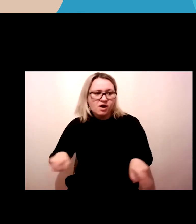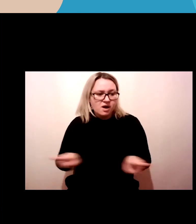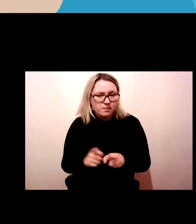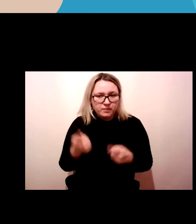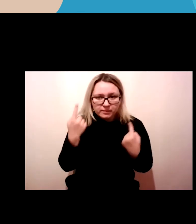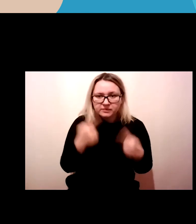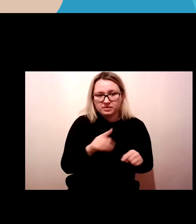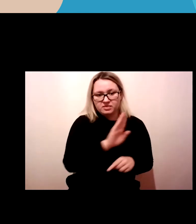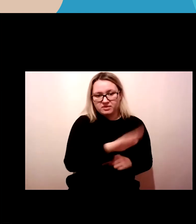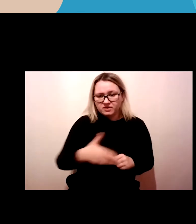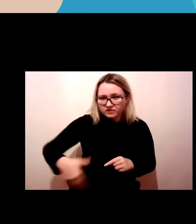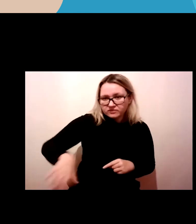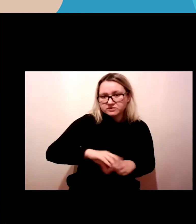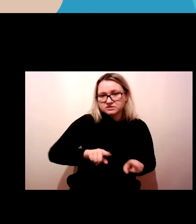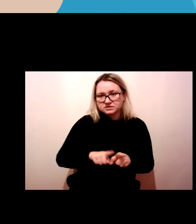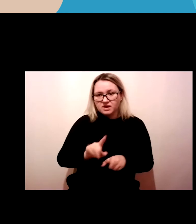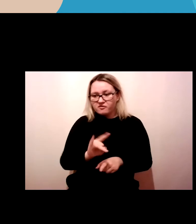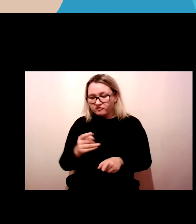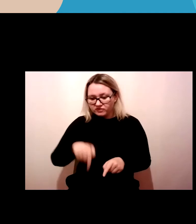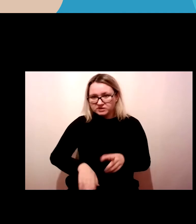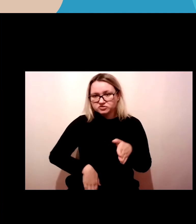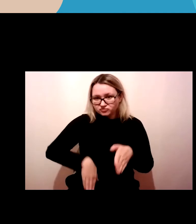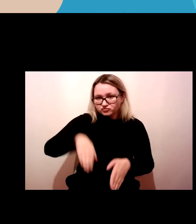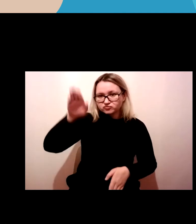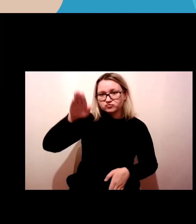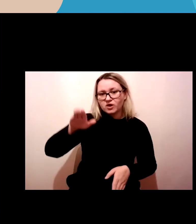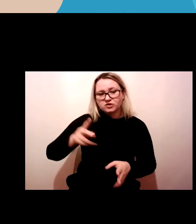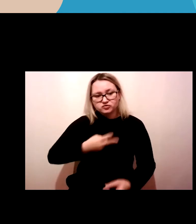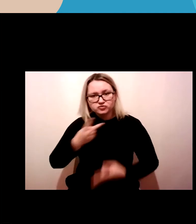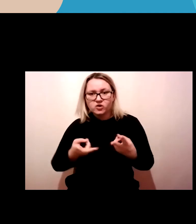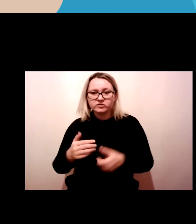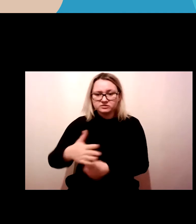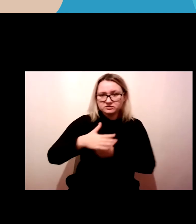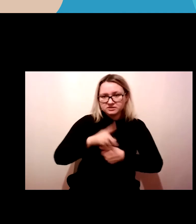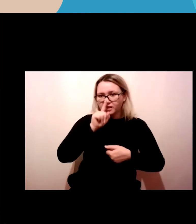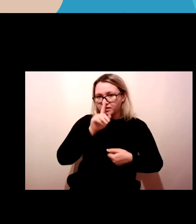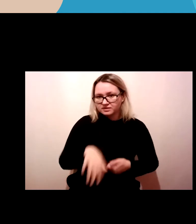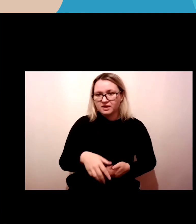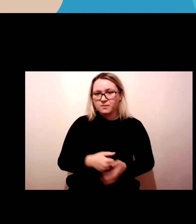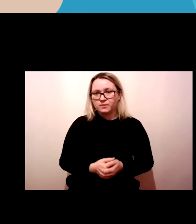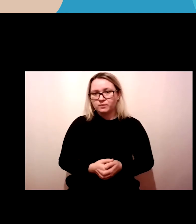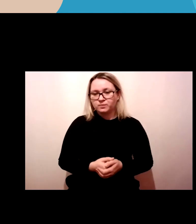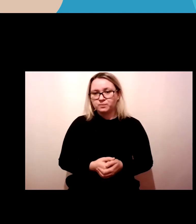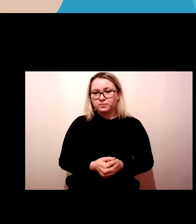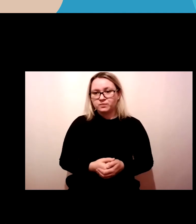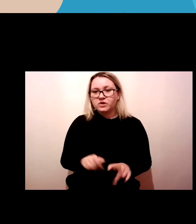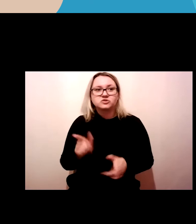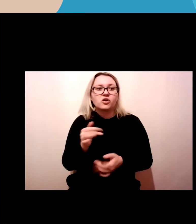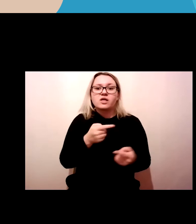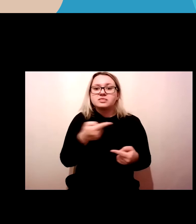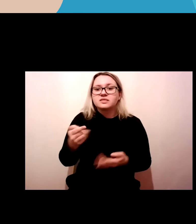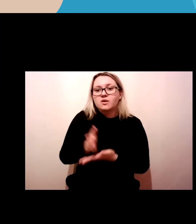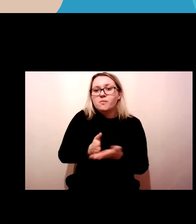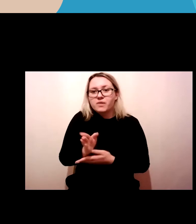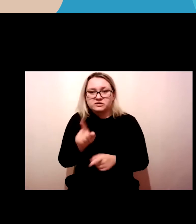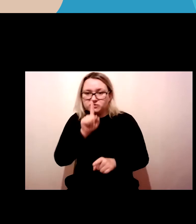vaikai, džiaugtis savo vaikystę, a be possibility to kažkokios enjoy diskriminacijos ir their neigiamų childhood patirčių instead of mokykloje. dreaming